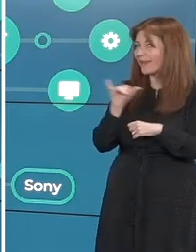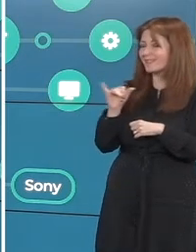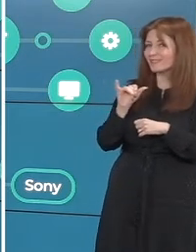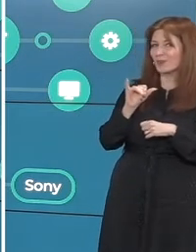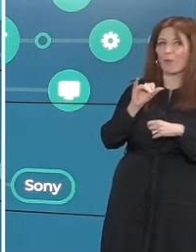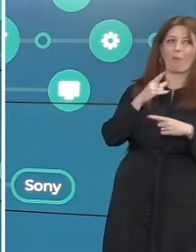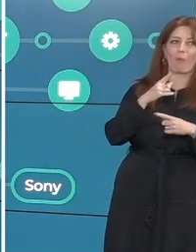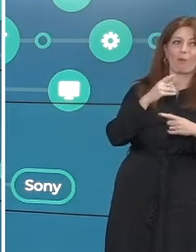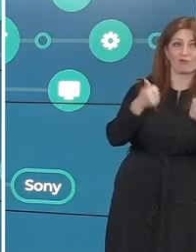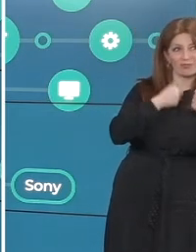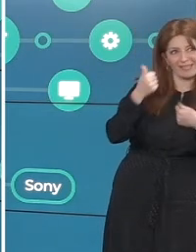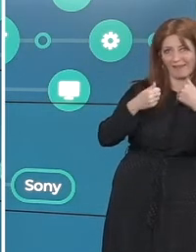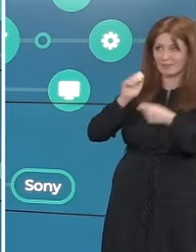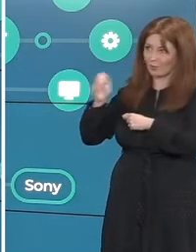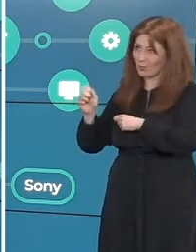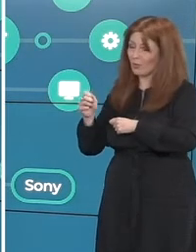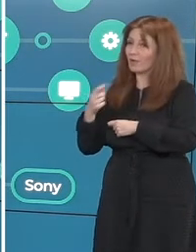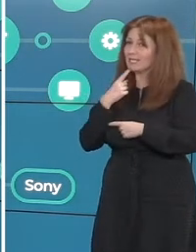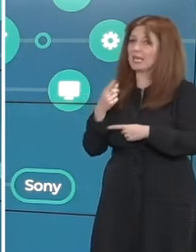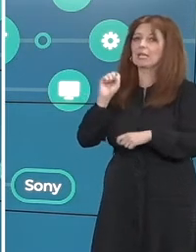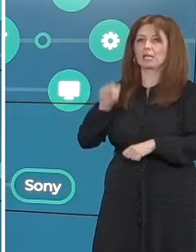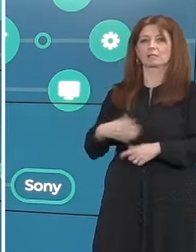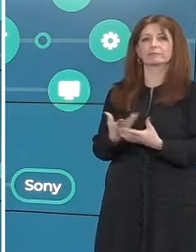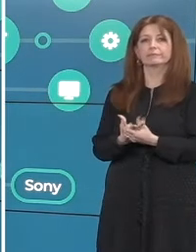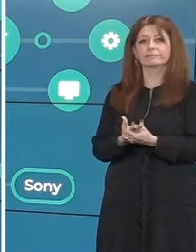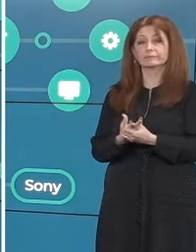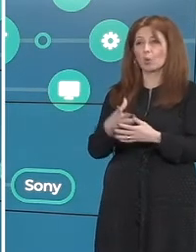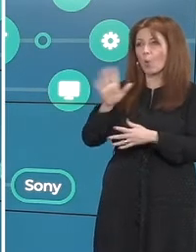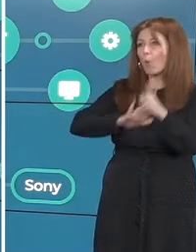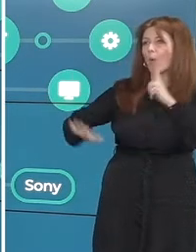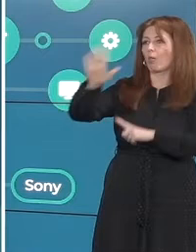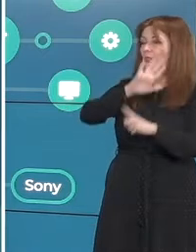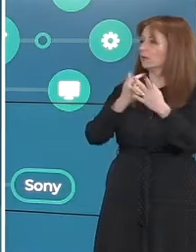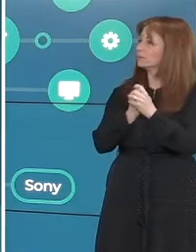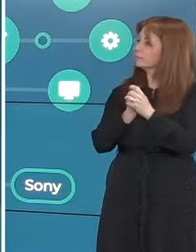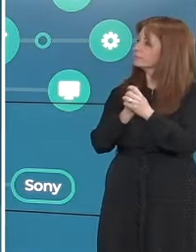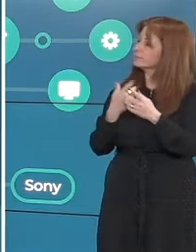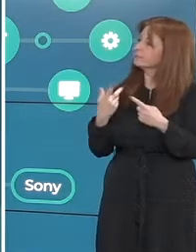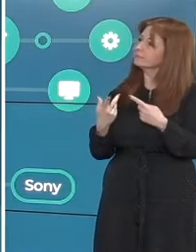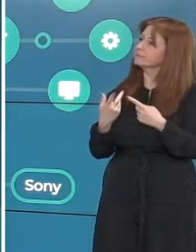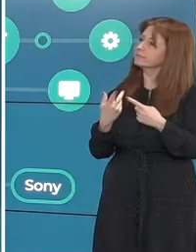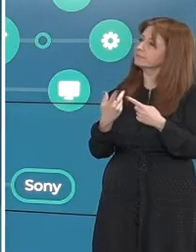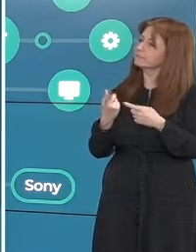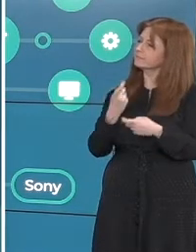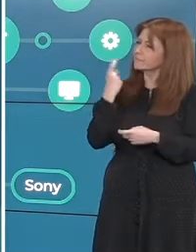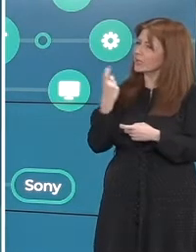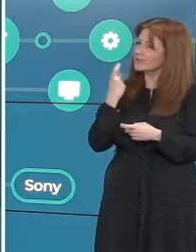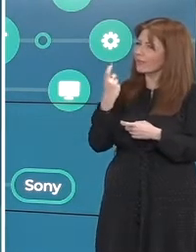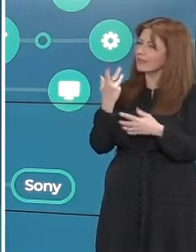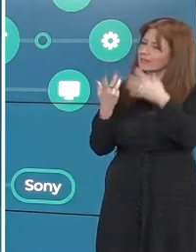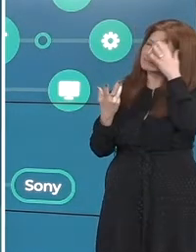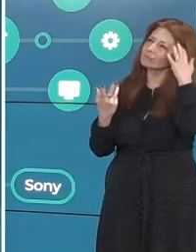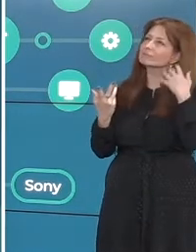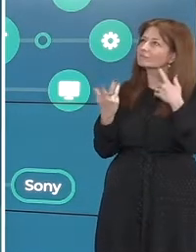those is always yes. You know, it's all of the above. I don't think that, you know, well, it helps to